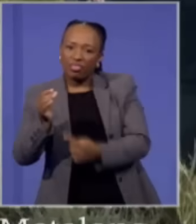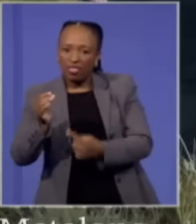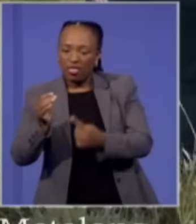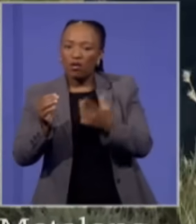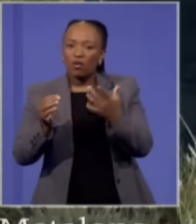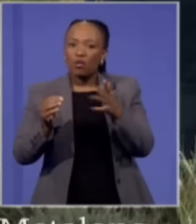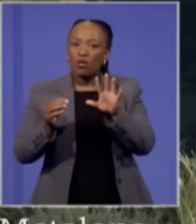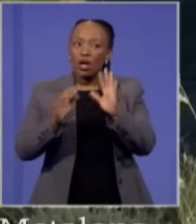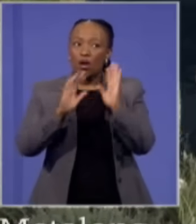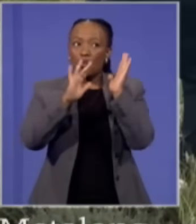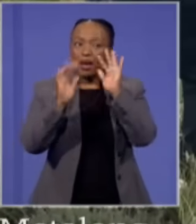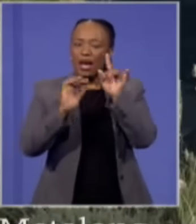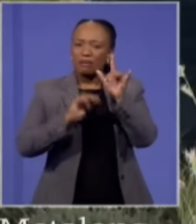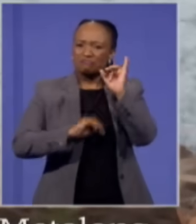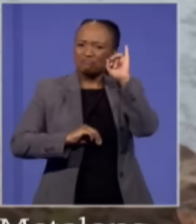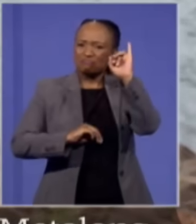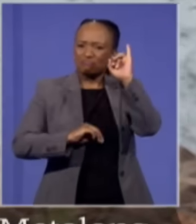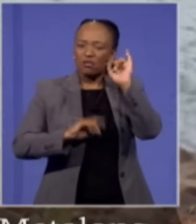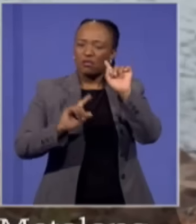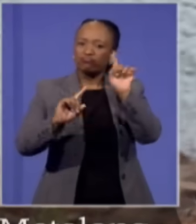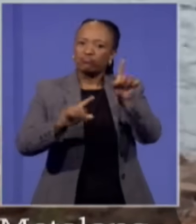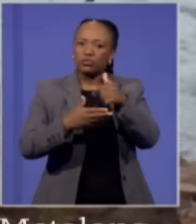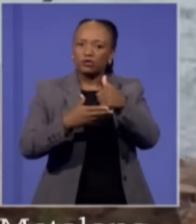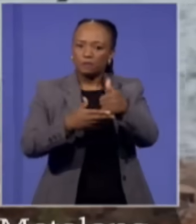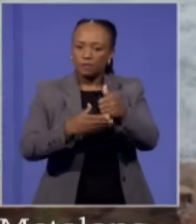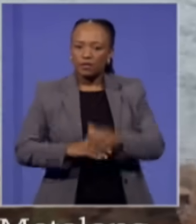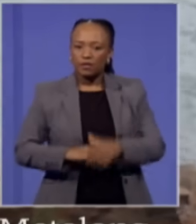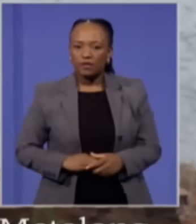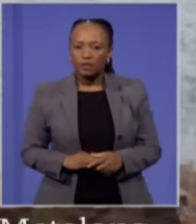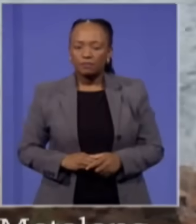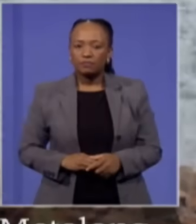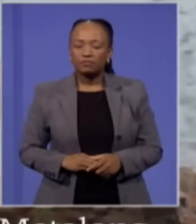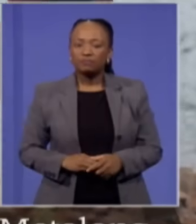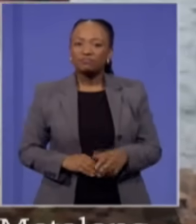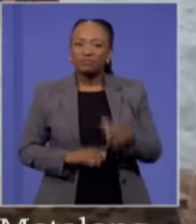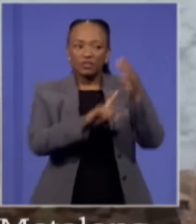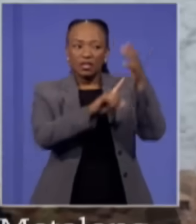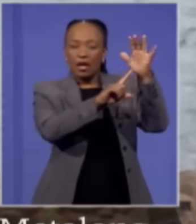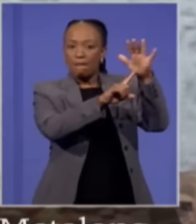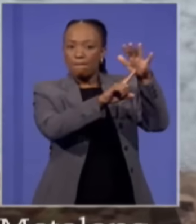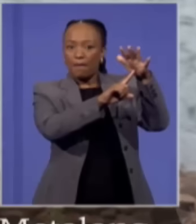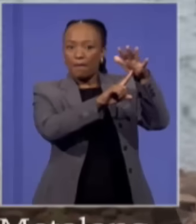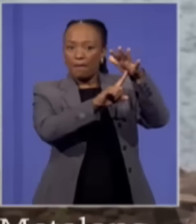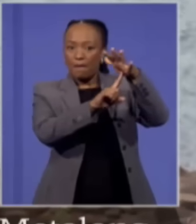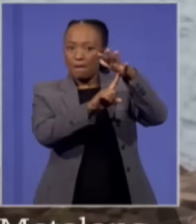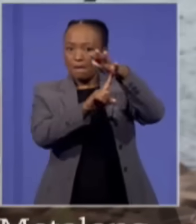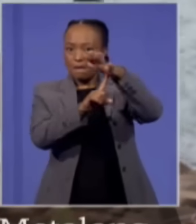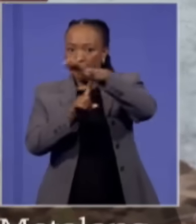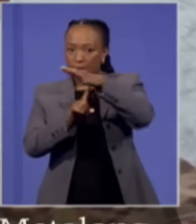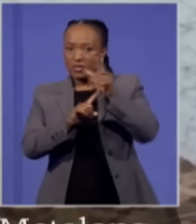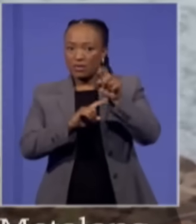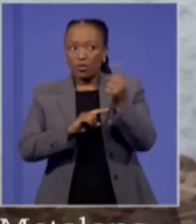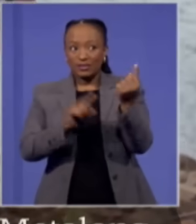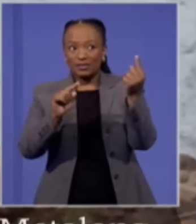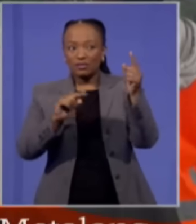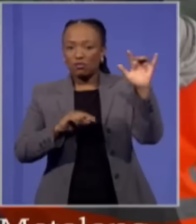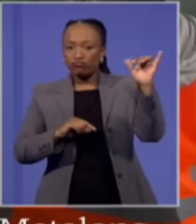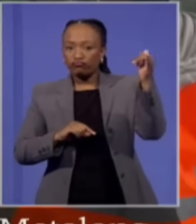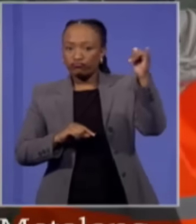ha maemo a lehodimo. The helicopter was supposed to come here, but due to the condition of the weather, there is a strong wind up